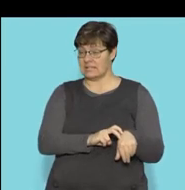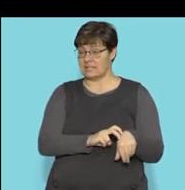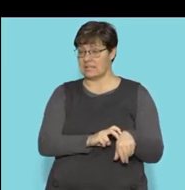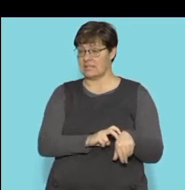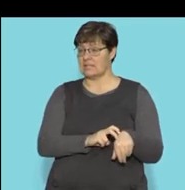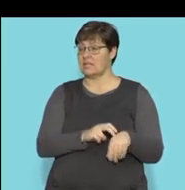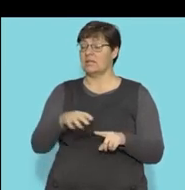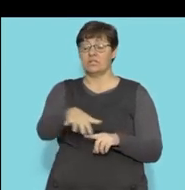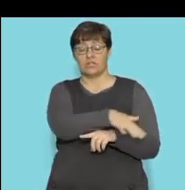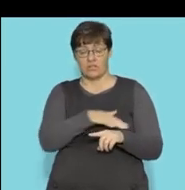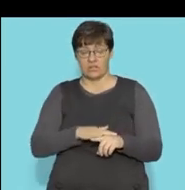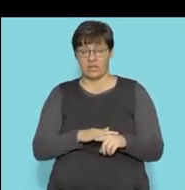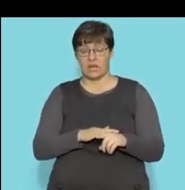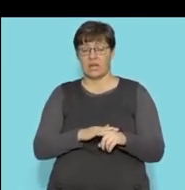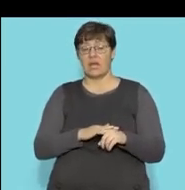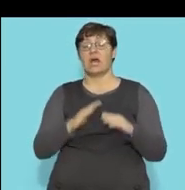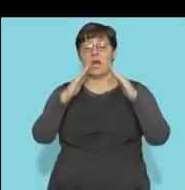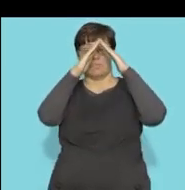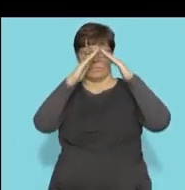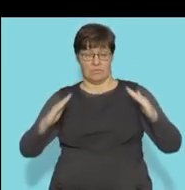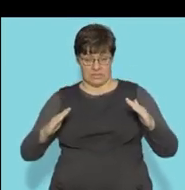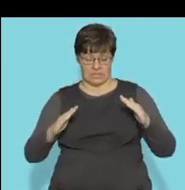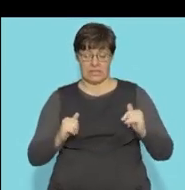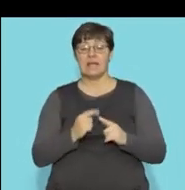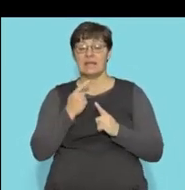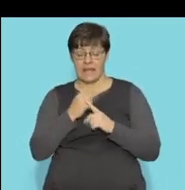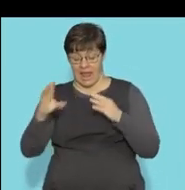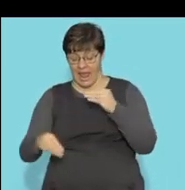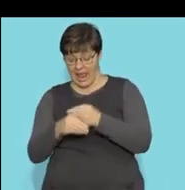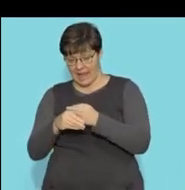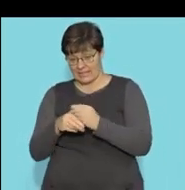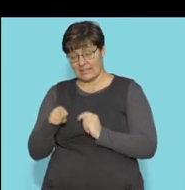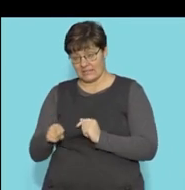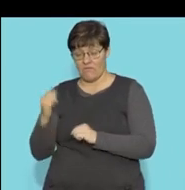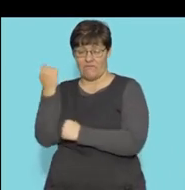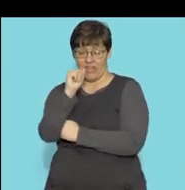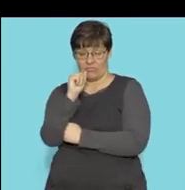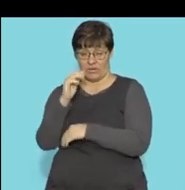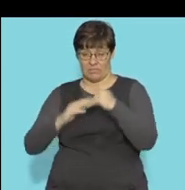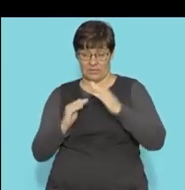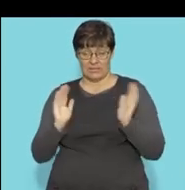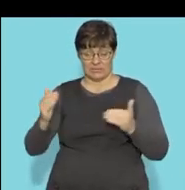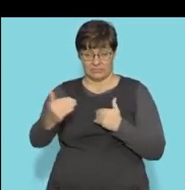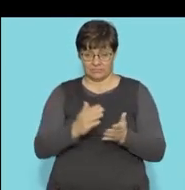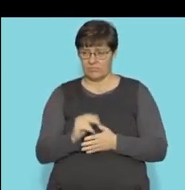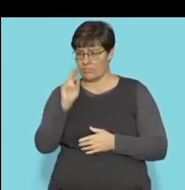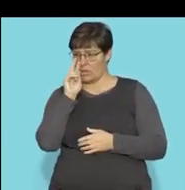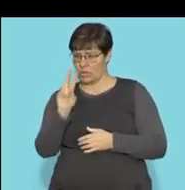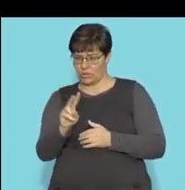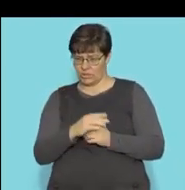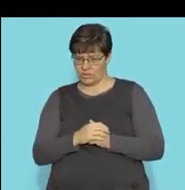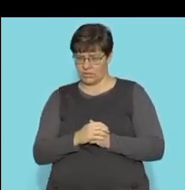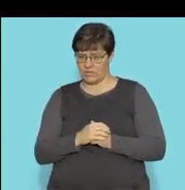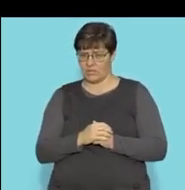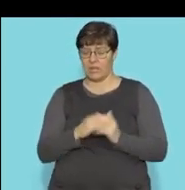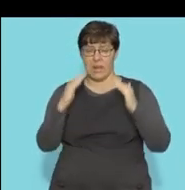to calculate the surface area of the pyramid, and then I'm going to add that to the rest of the surface area of the factory. But if I'm looking